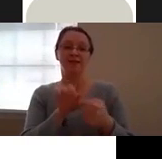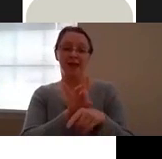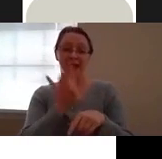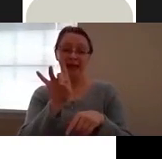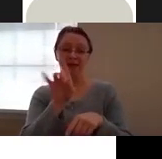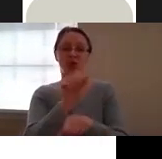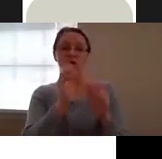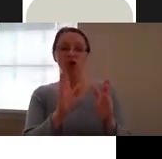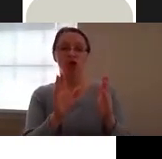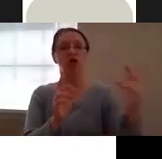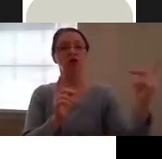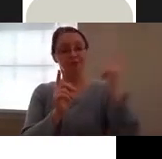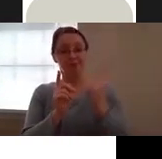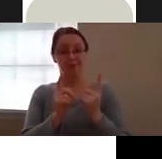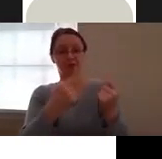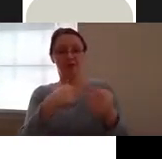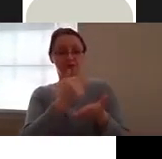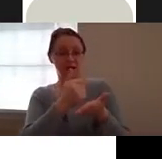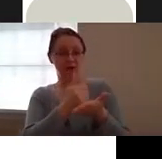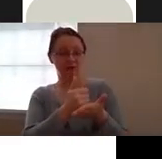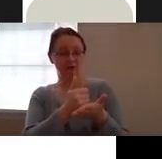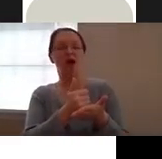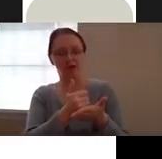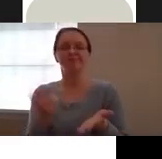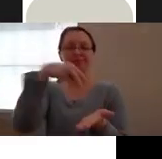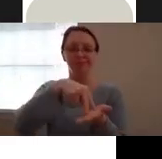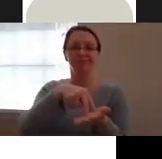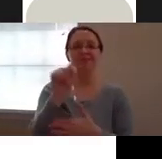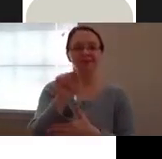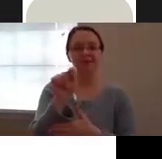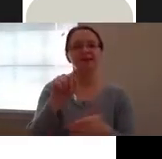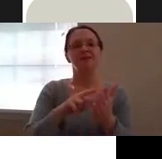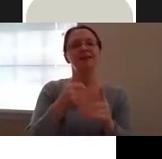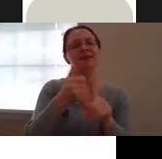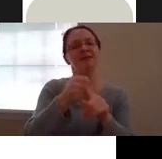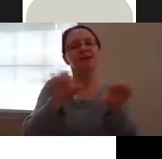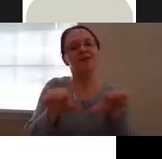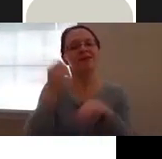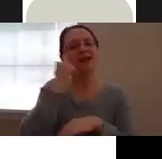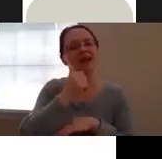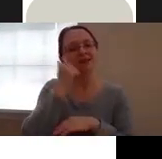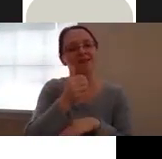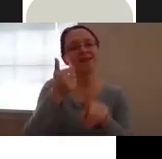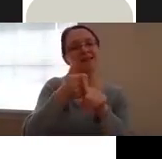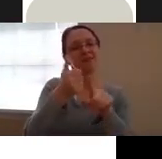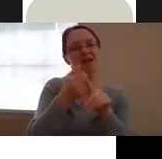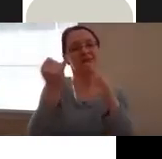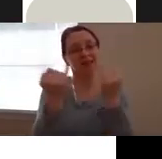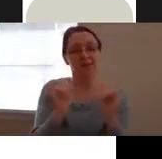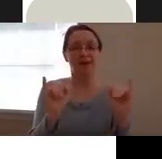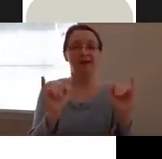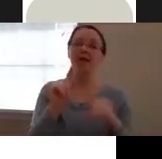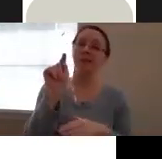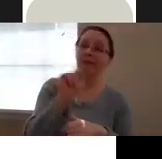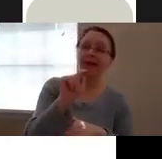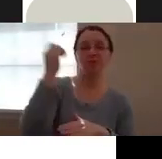morning. So that tells you that this person is unable to do his daily activity, like just the basic thing, toileting and